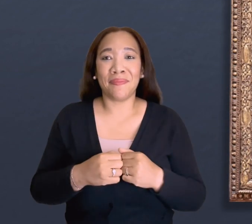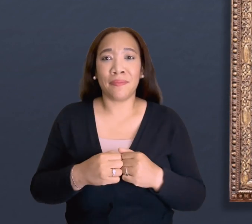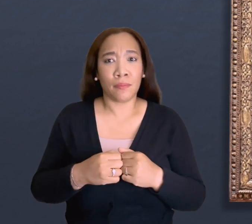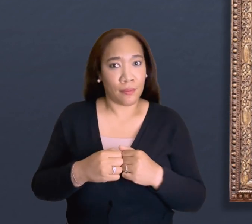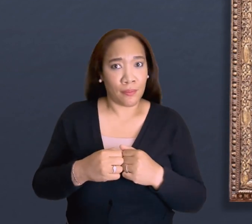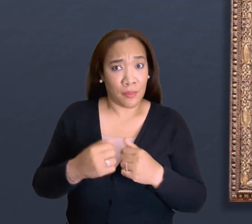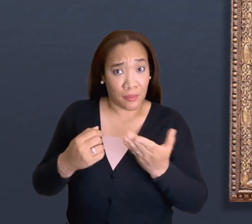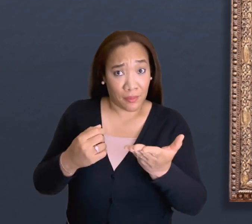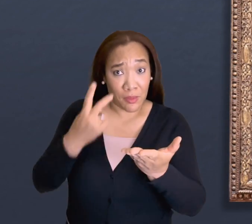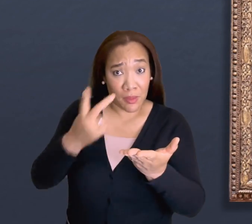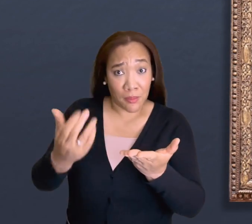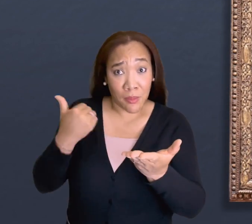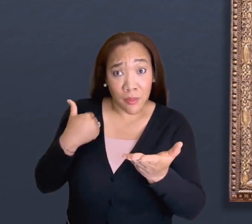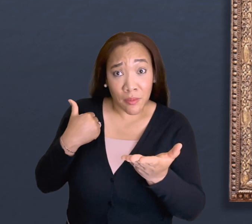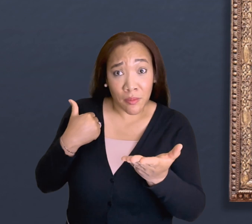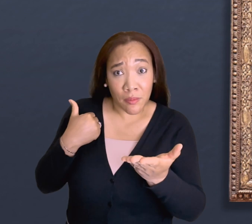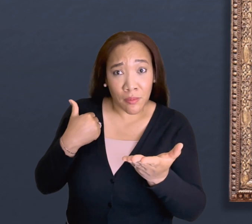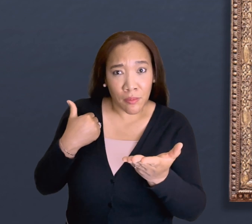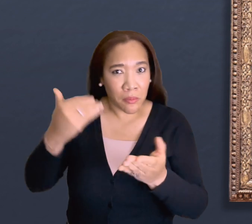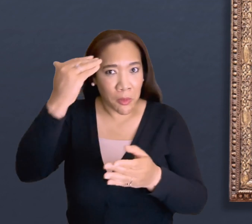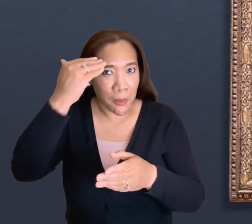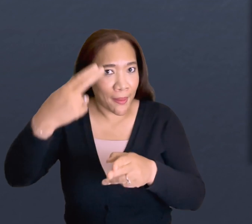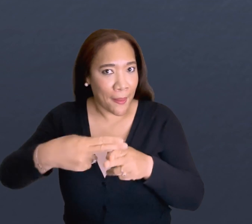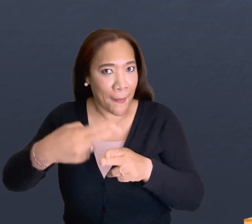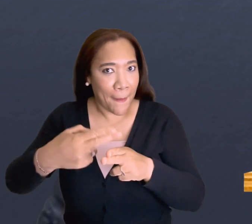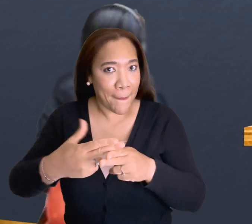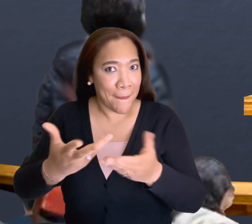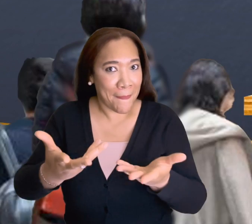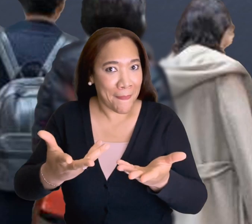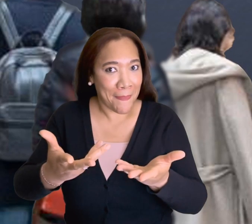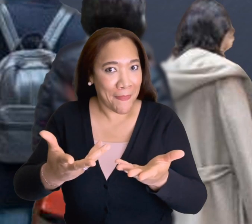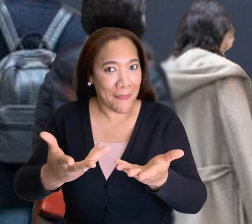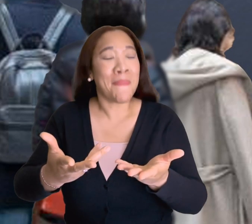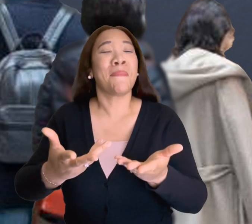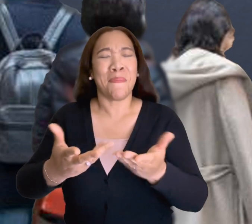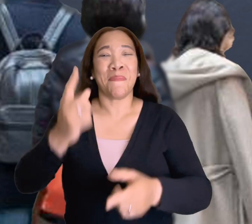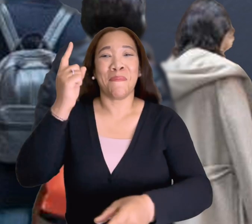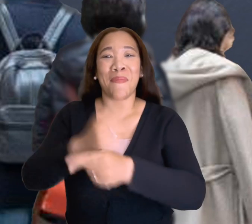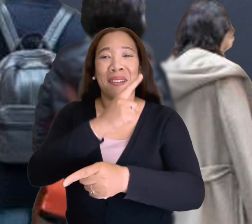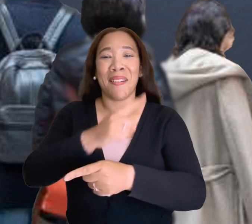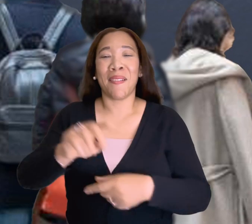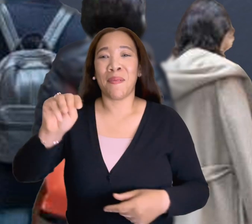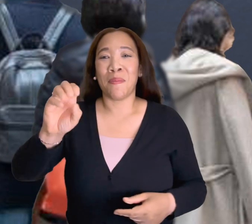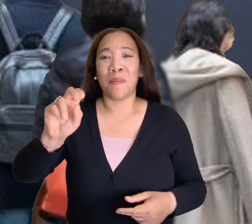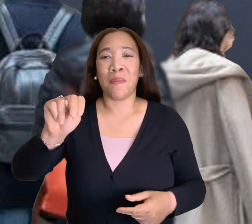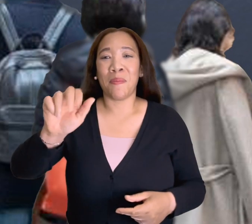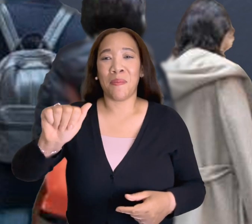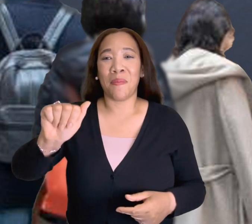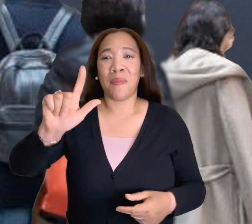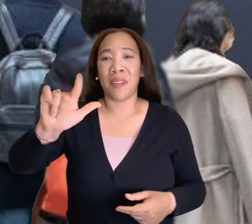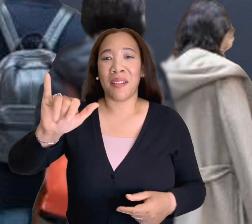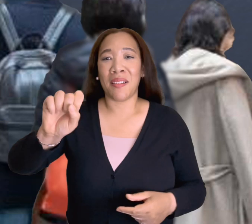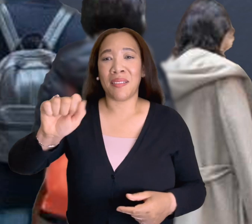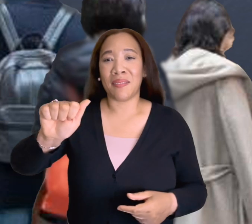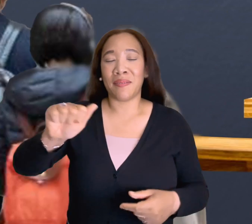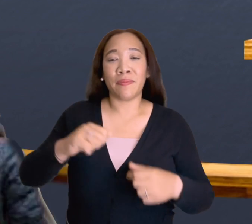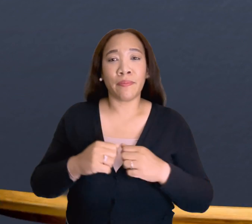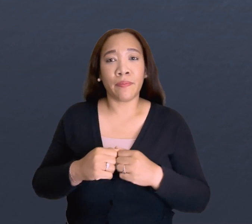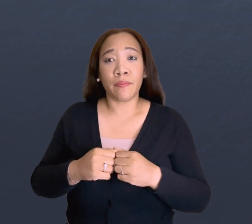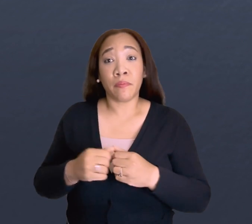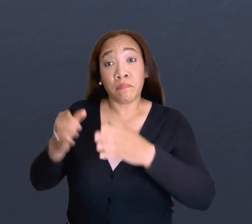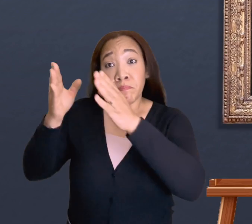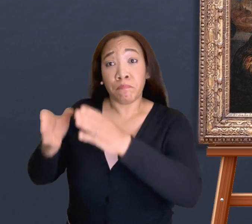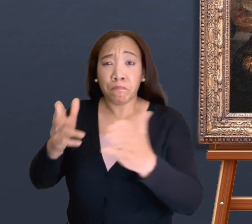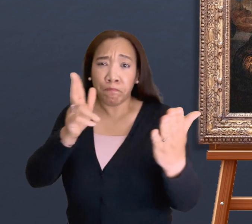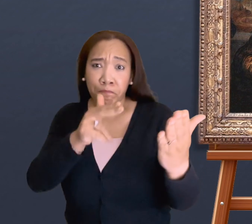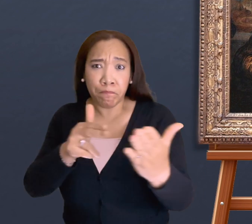before? Do you know what it's called? You got it. It is the Mona Lisa. Do you know